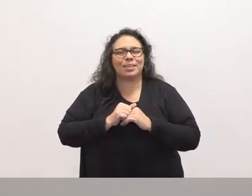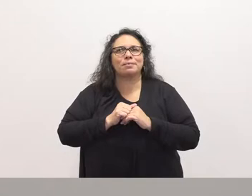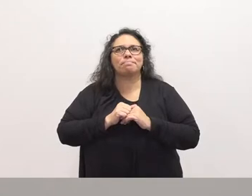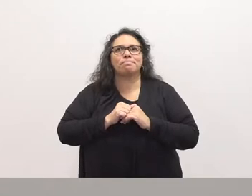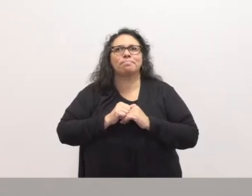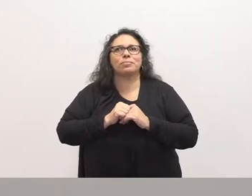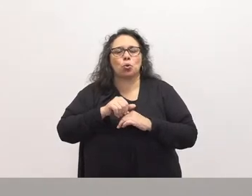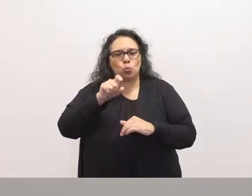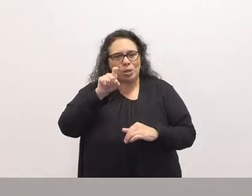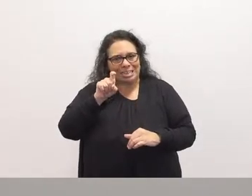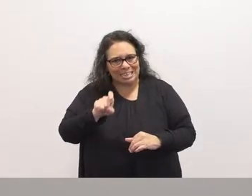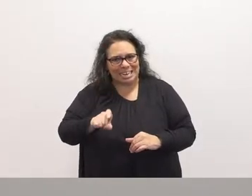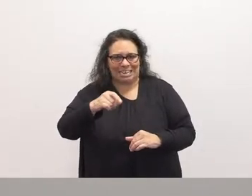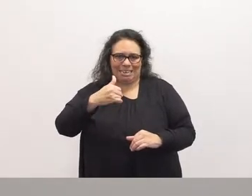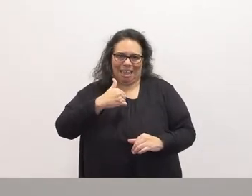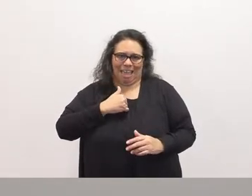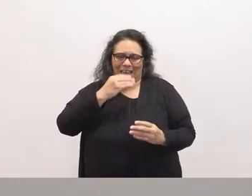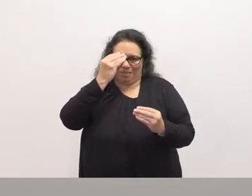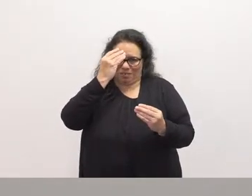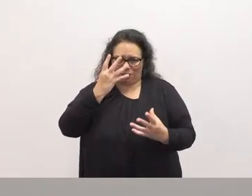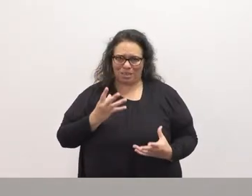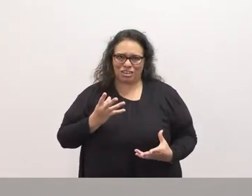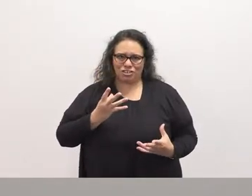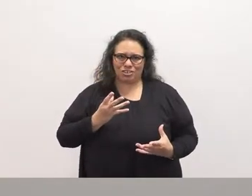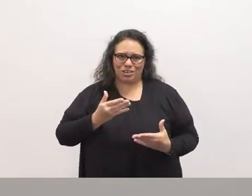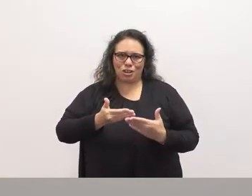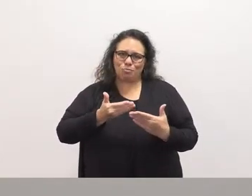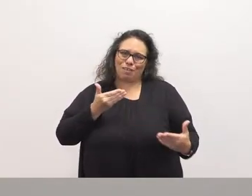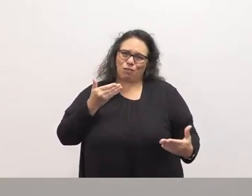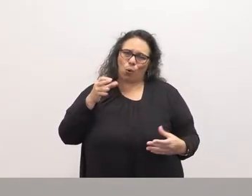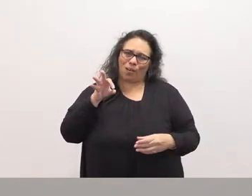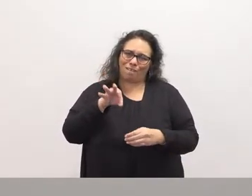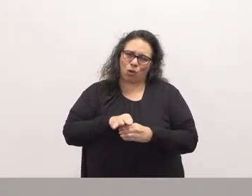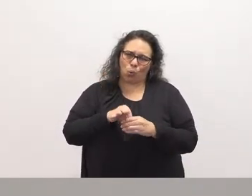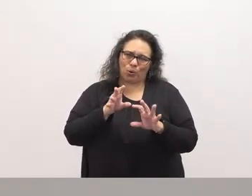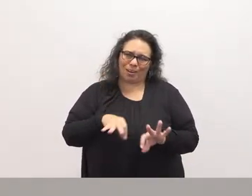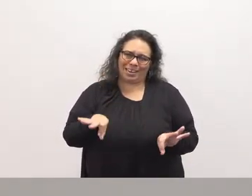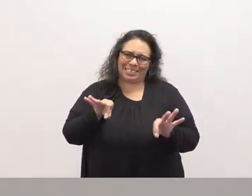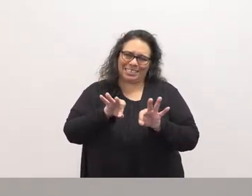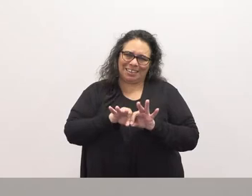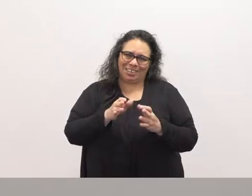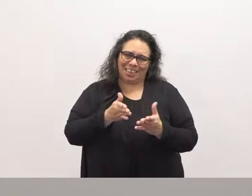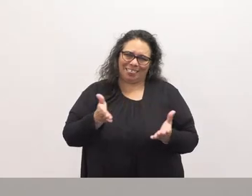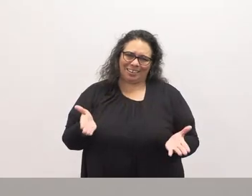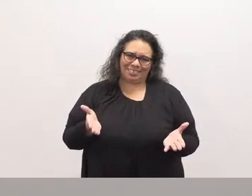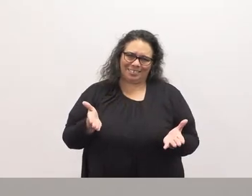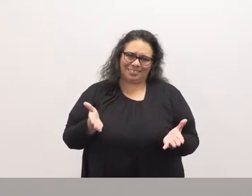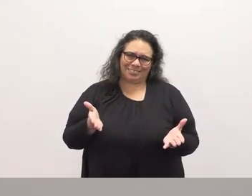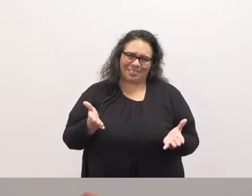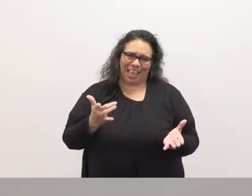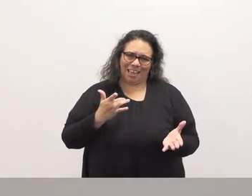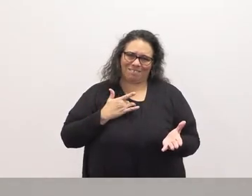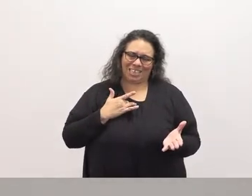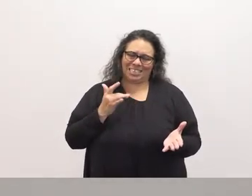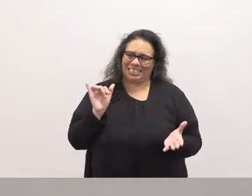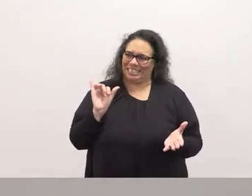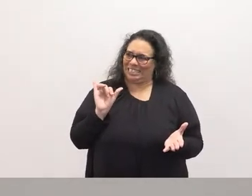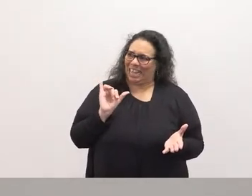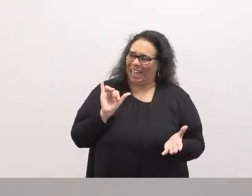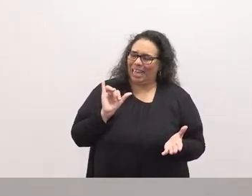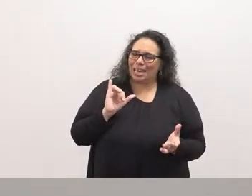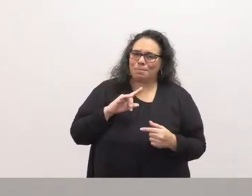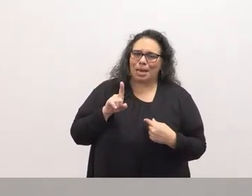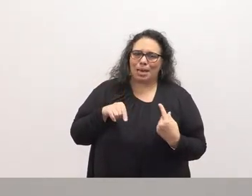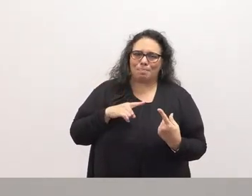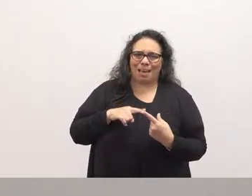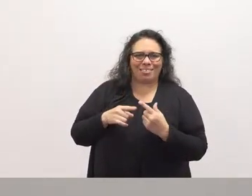that we need to have information before we make votes on significant things. I felt the same way about